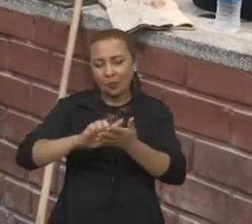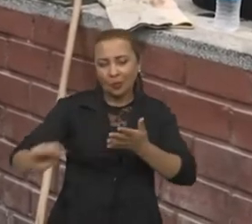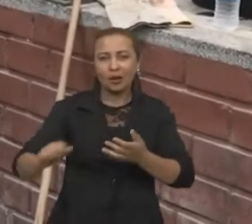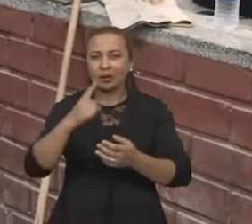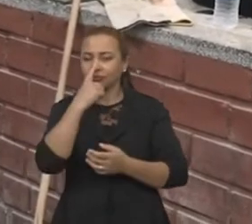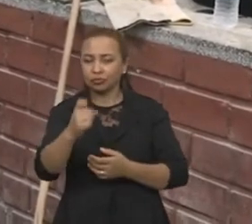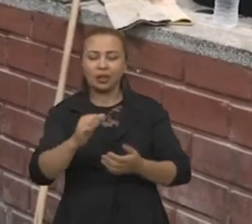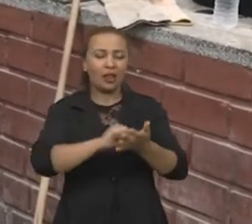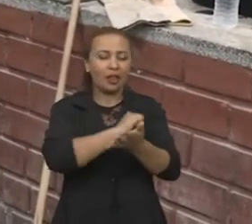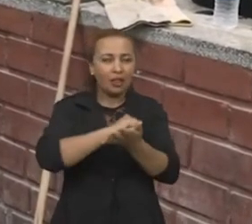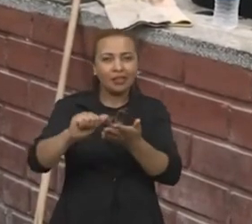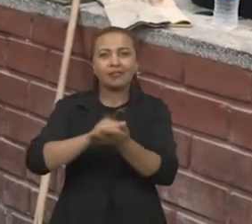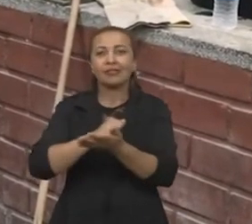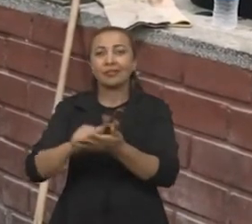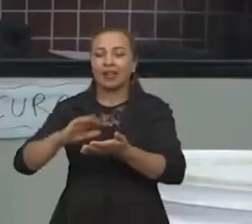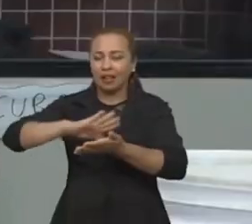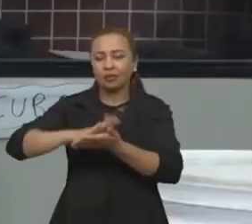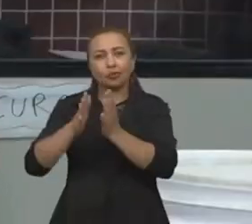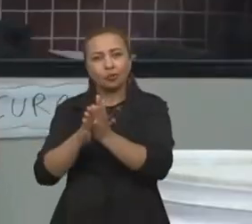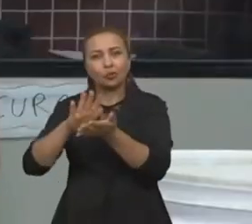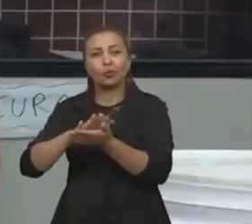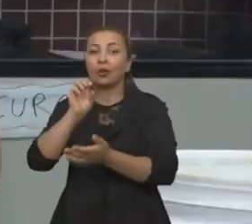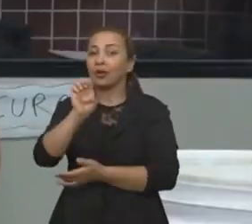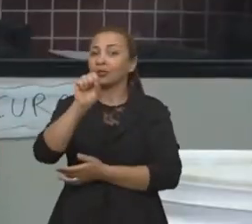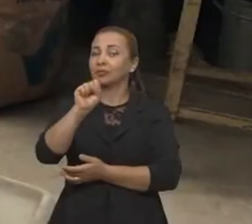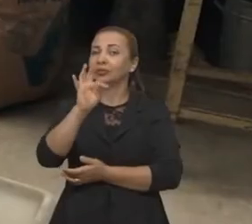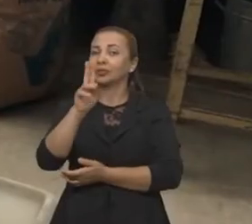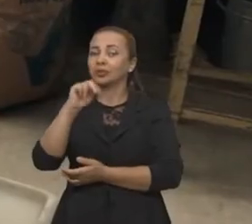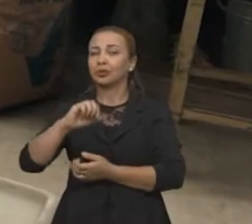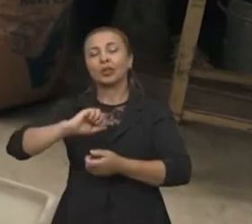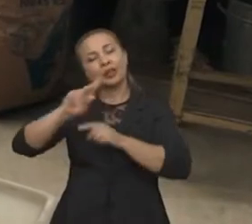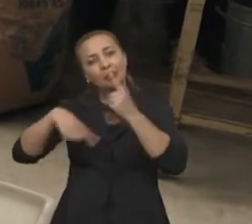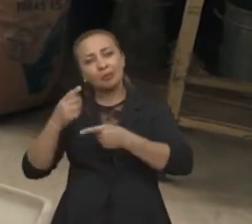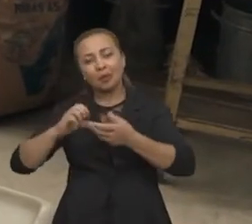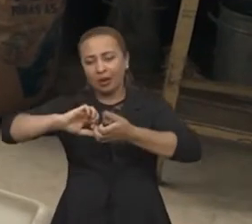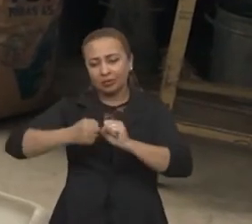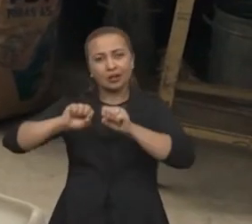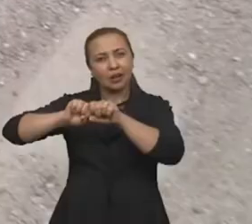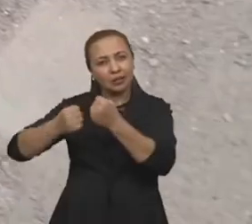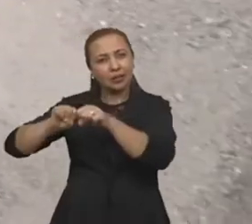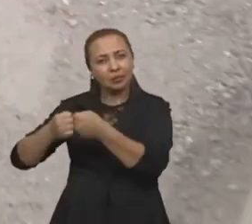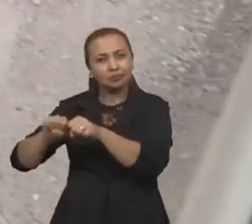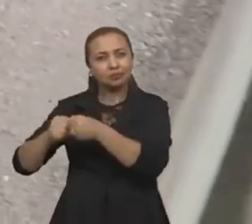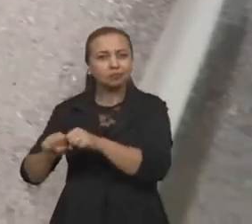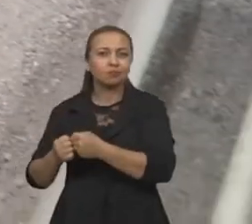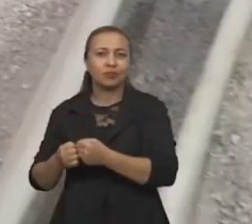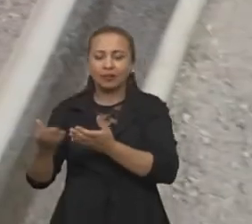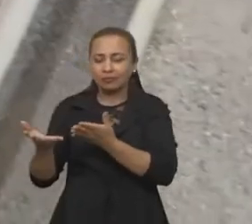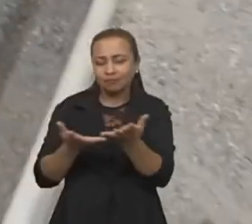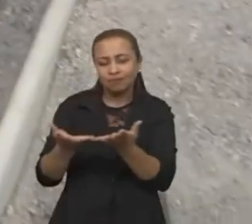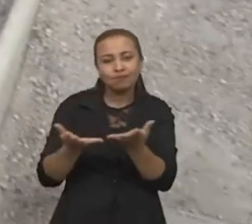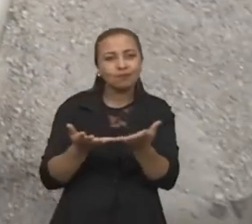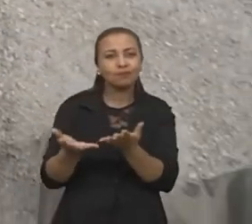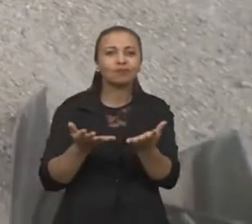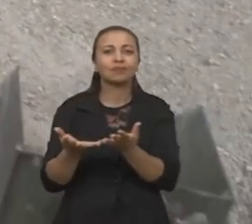the rest of the waste, washing. We did the in the stove, we passed through a process of trituration, then, a process